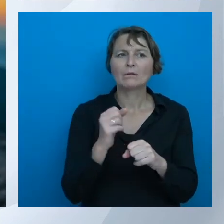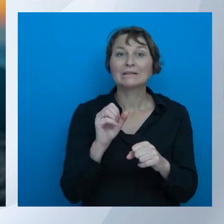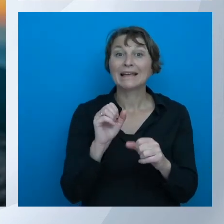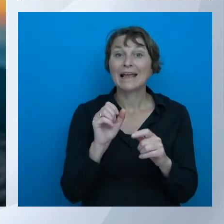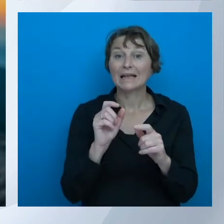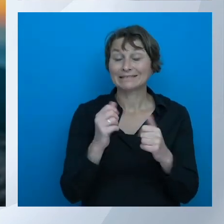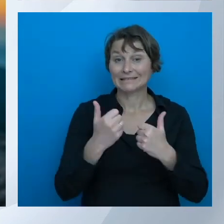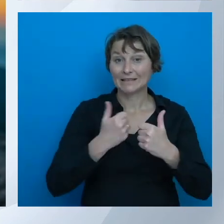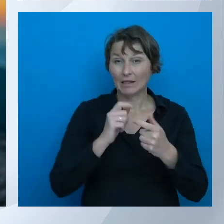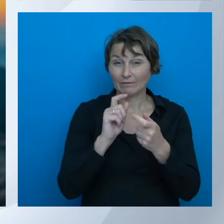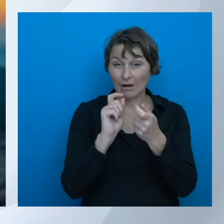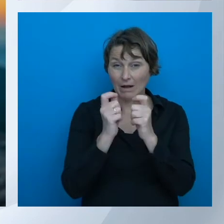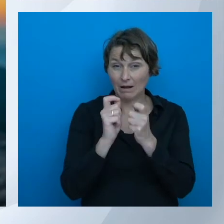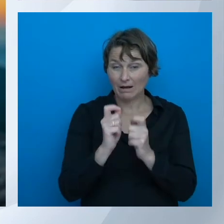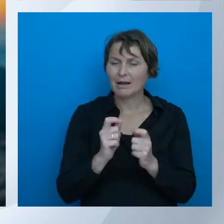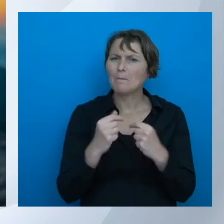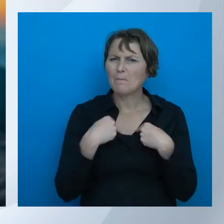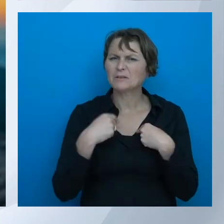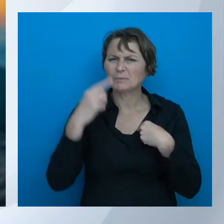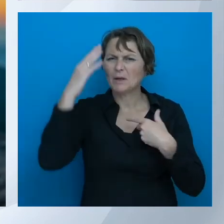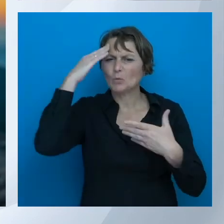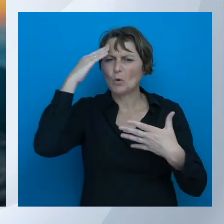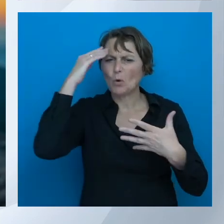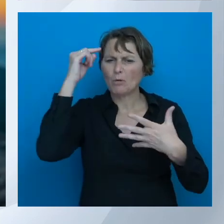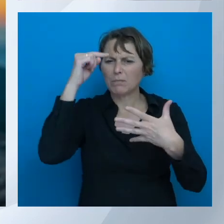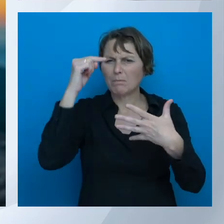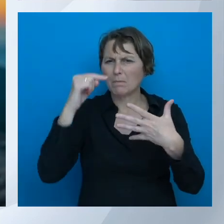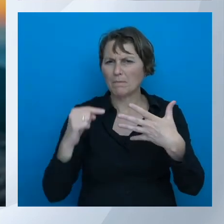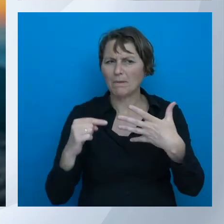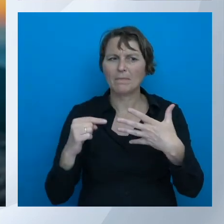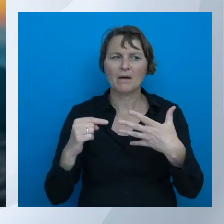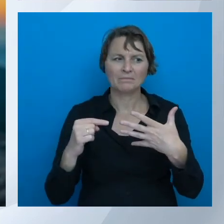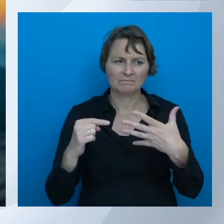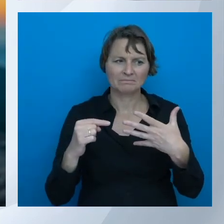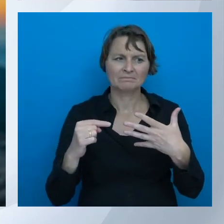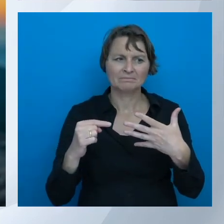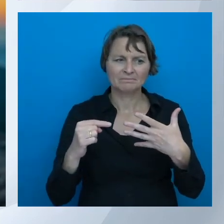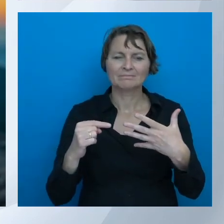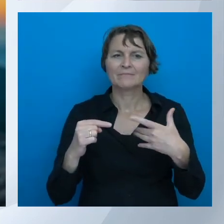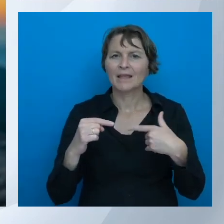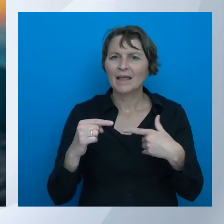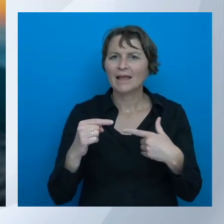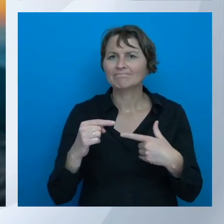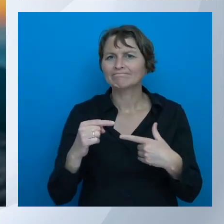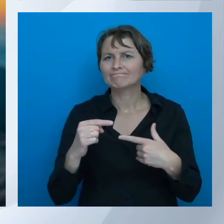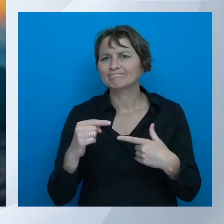be aware of those things. The on behalf flow is doable, but there are some,